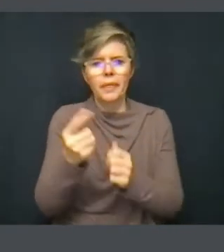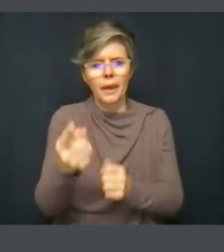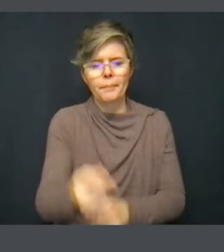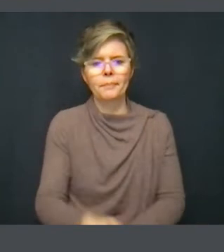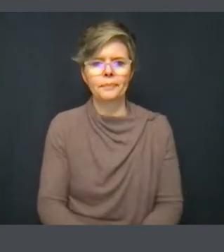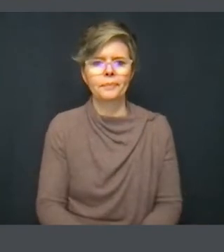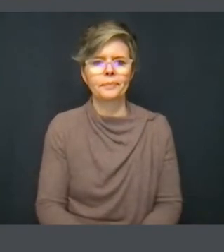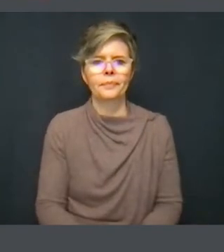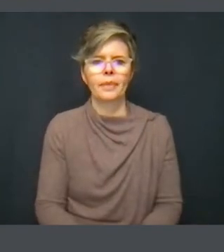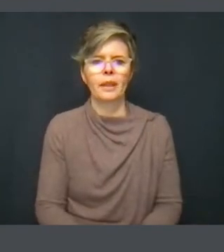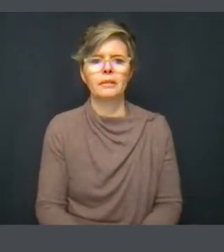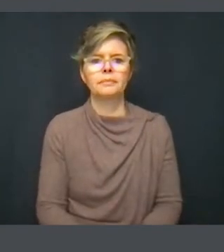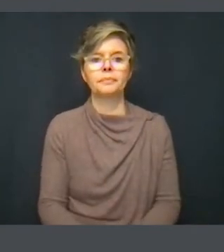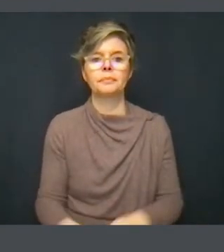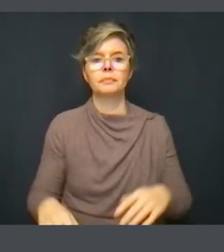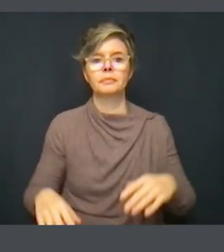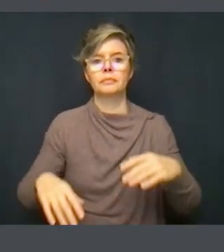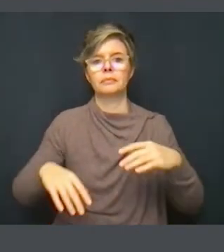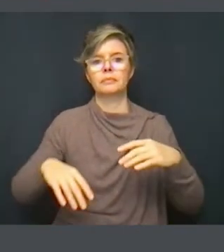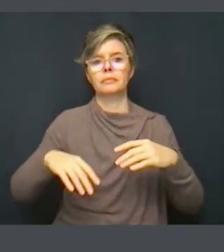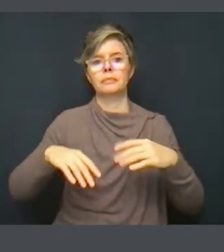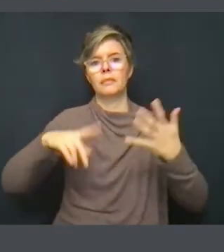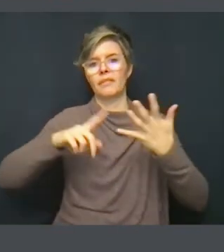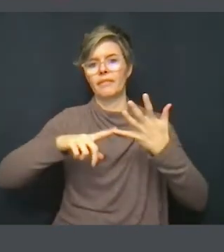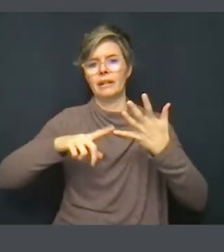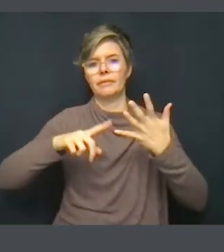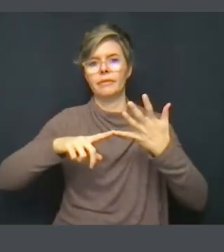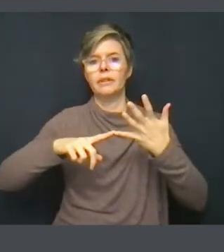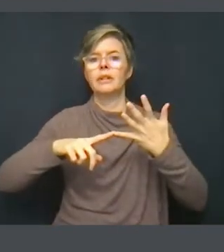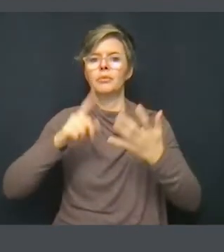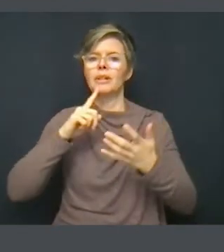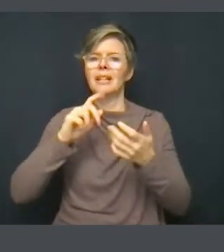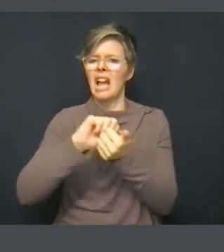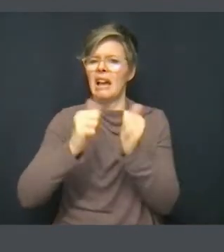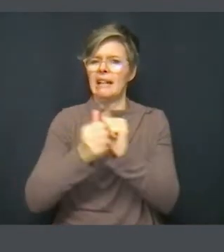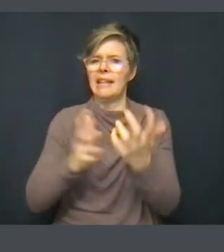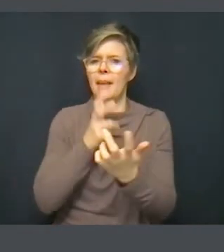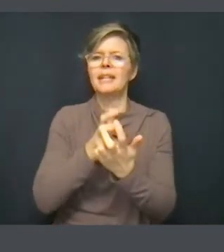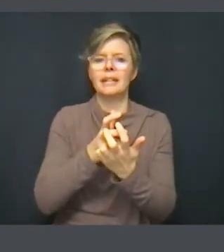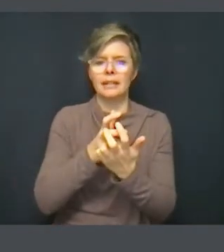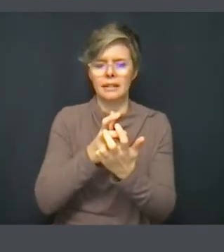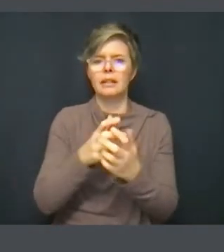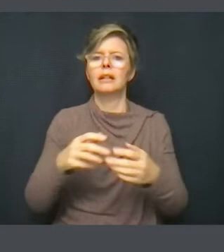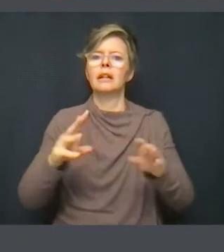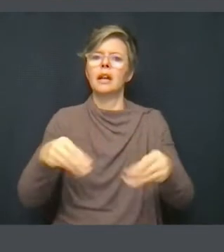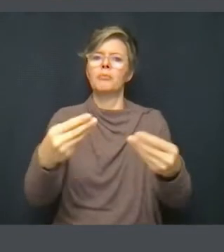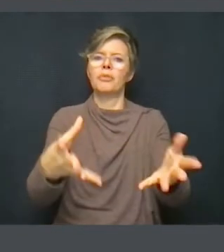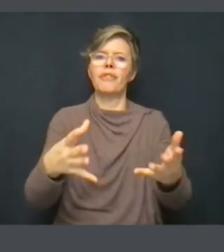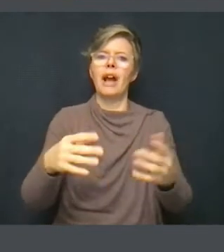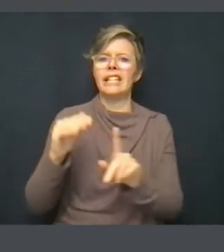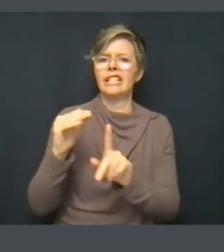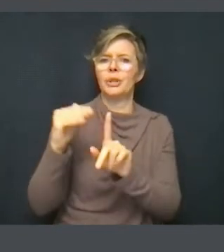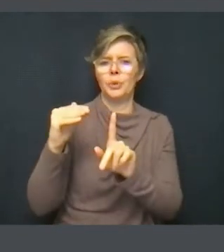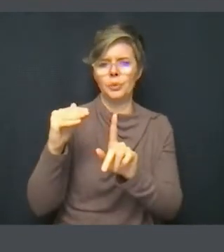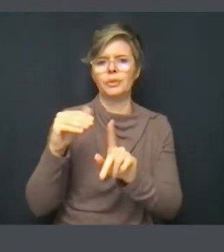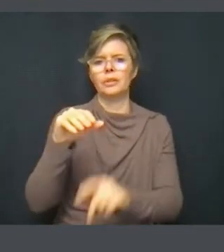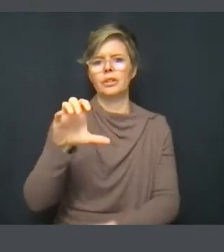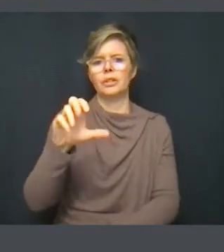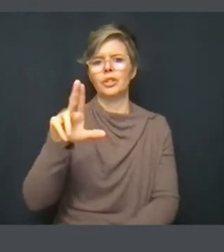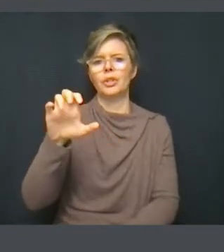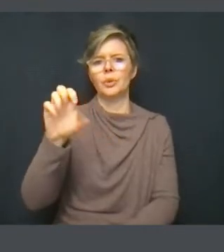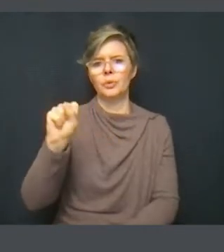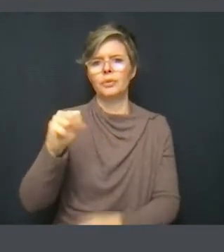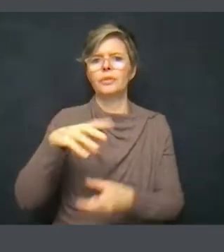Again, this last piece is adapting things, right? Which is you want to provide cues in the non-target language, right?